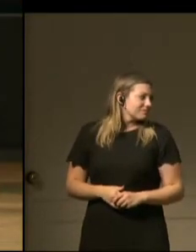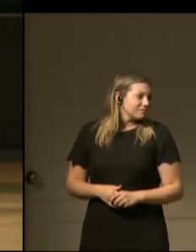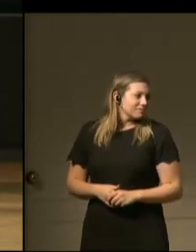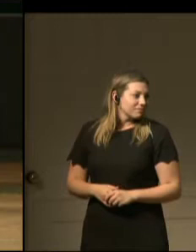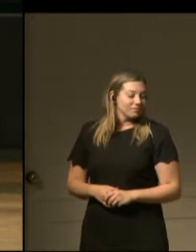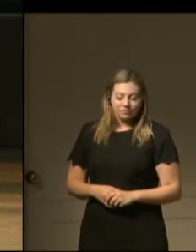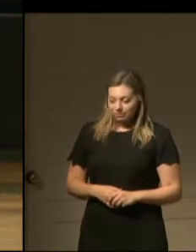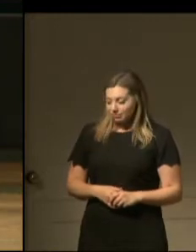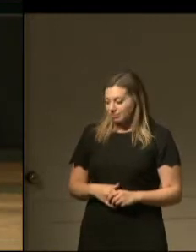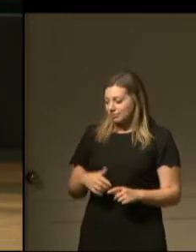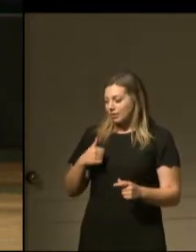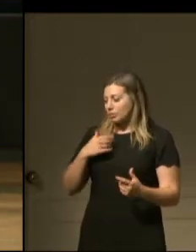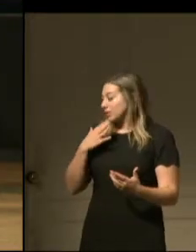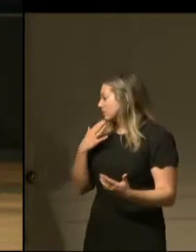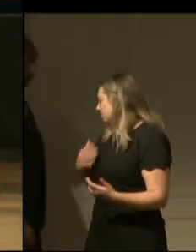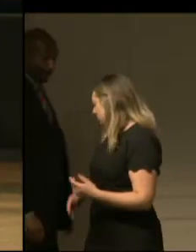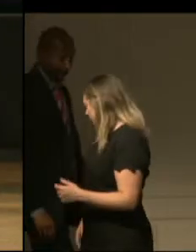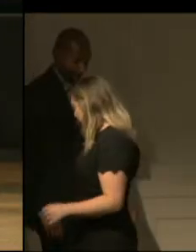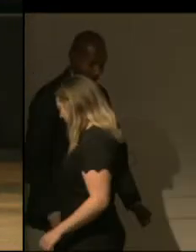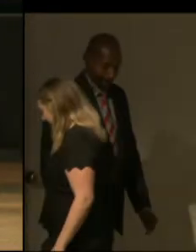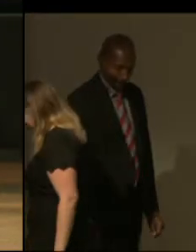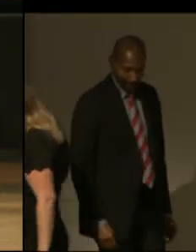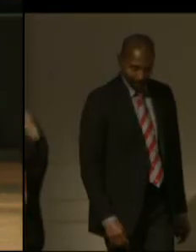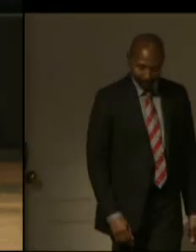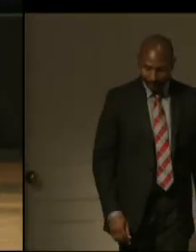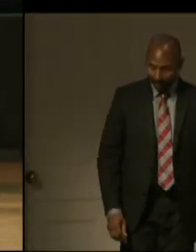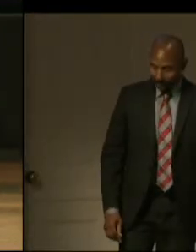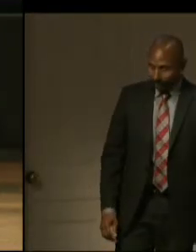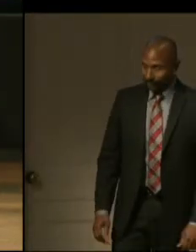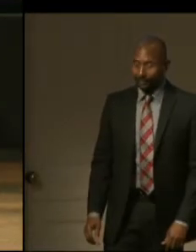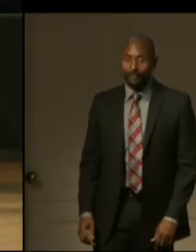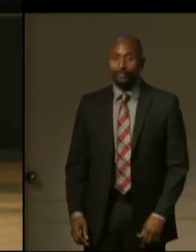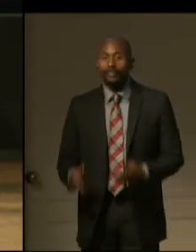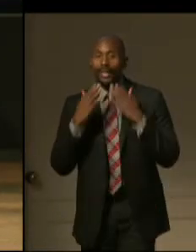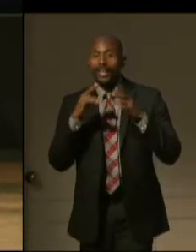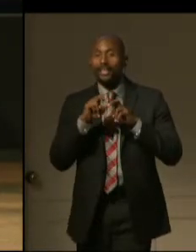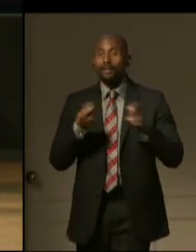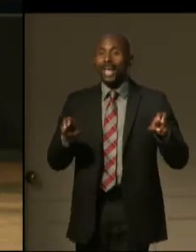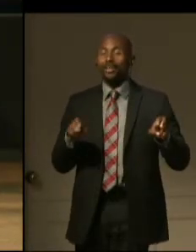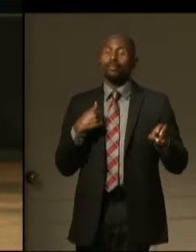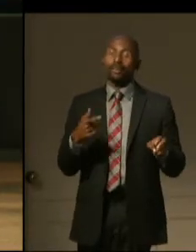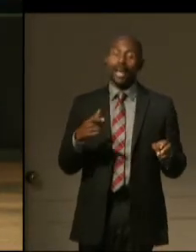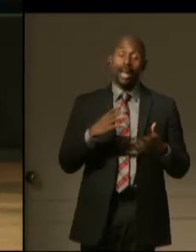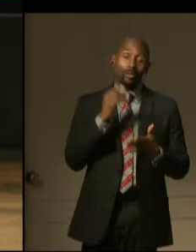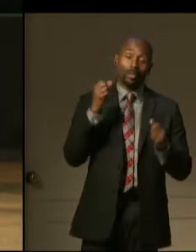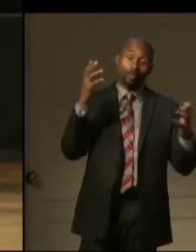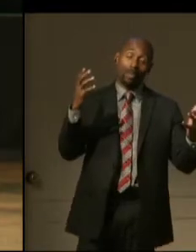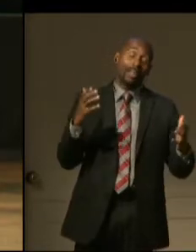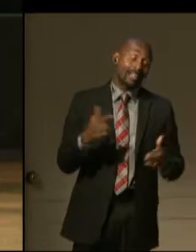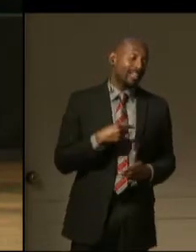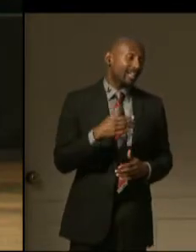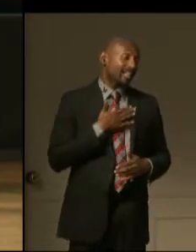Time? Oh. I want to thank the panel. I learned a great deal and I enjoyed it so much. So please join me in thanking the panel.